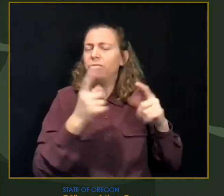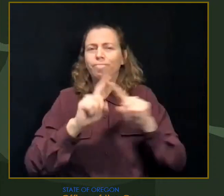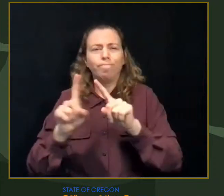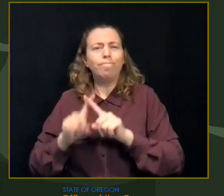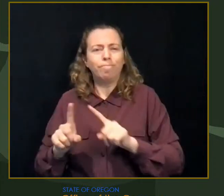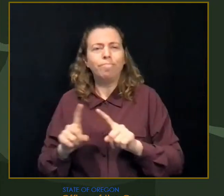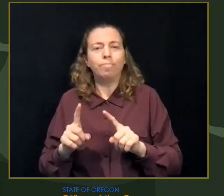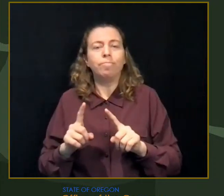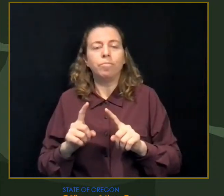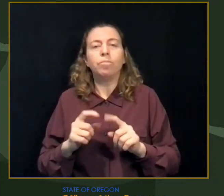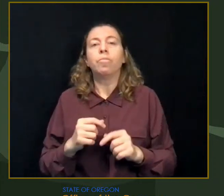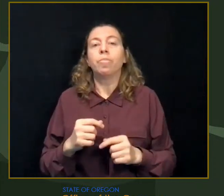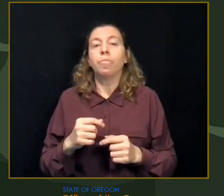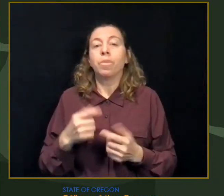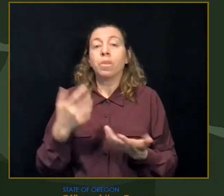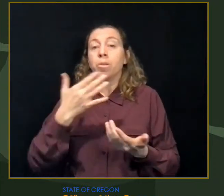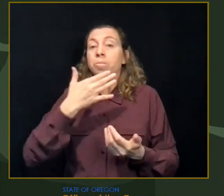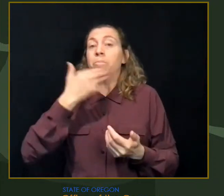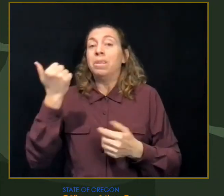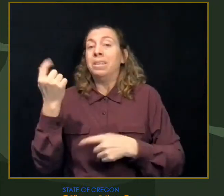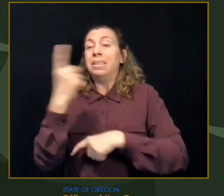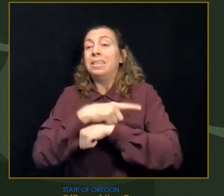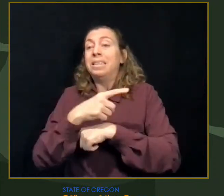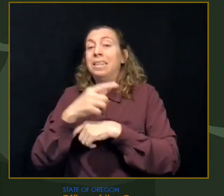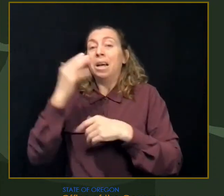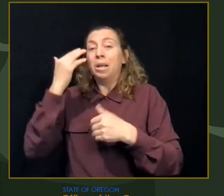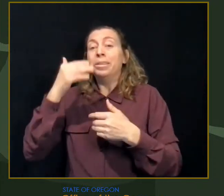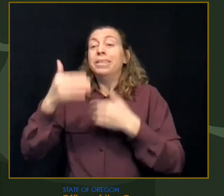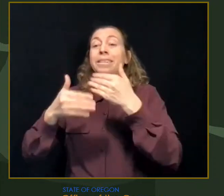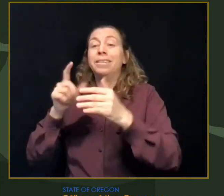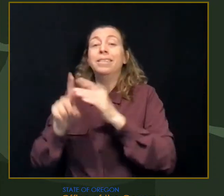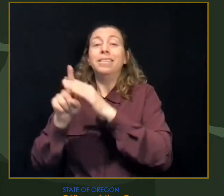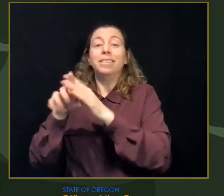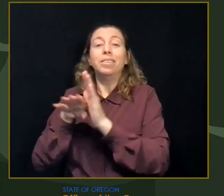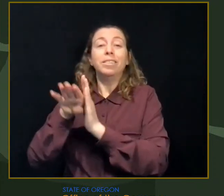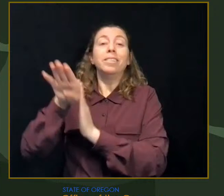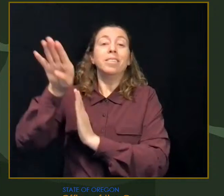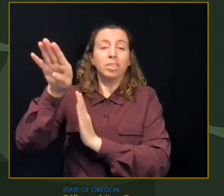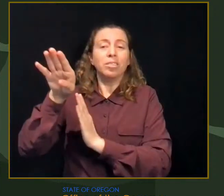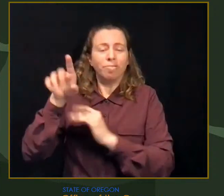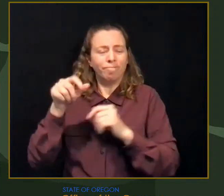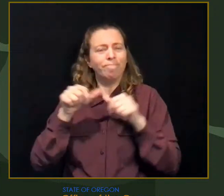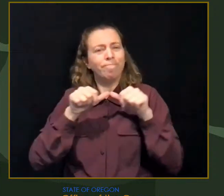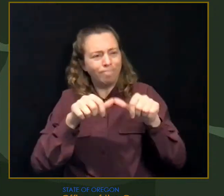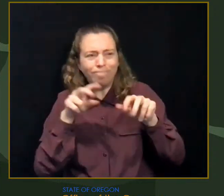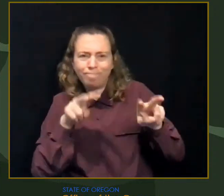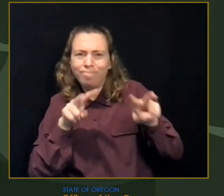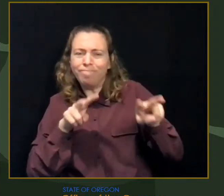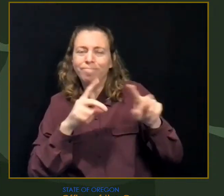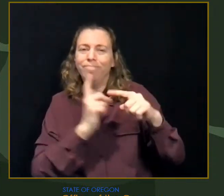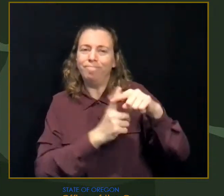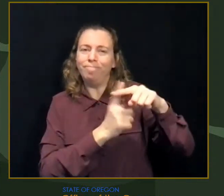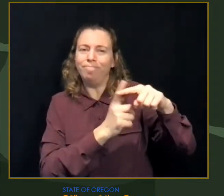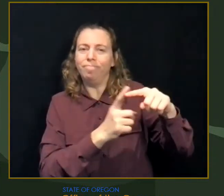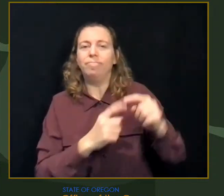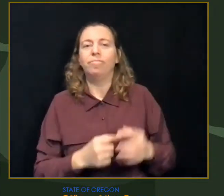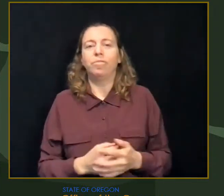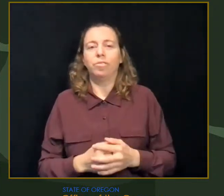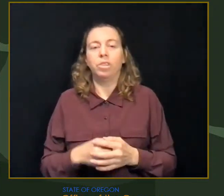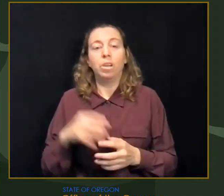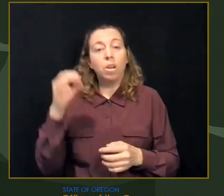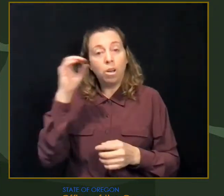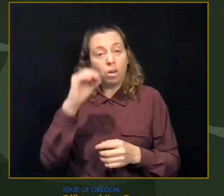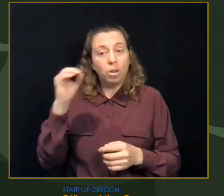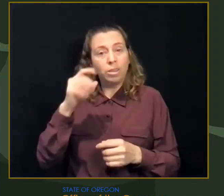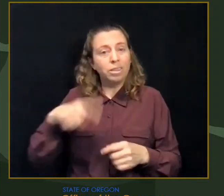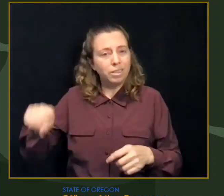ahead. Let's keep our eyes on that horizon and let's move Oregon forward together. And with that, I'm going to turn it